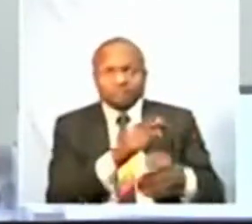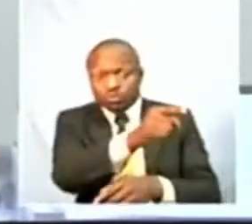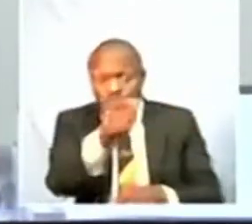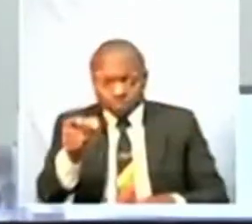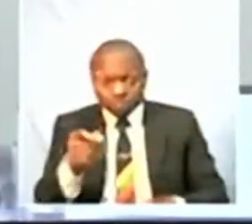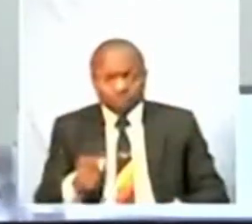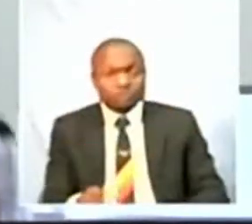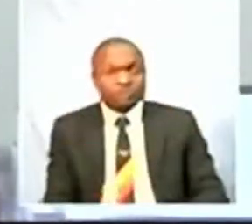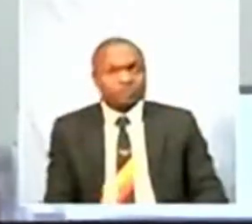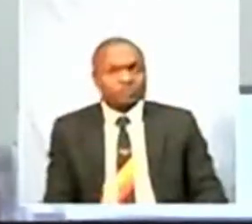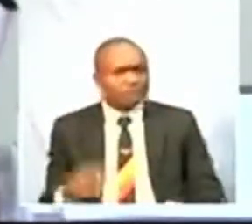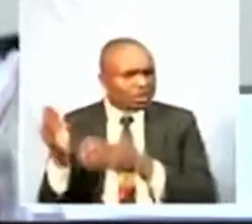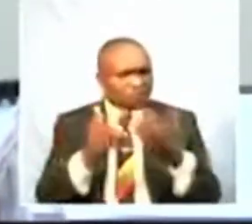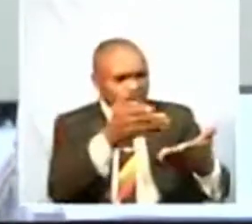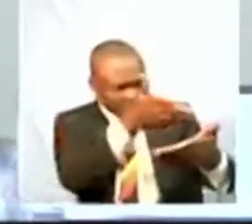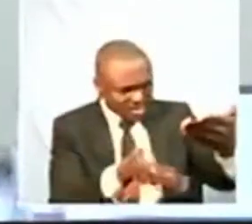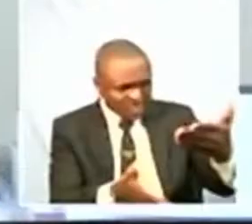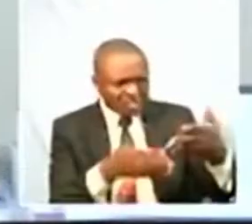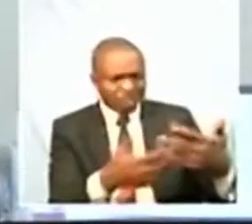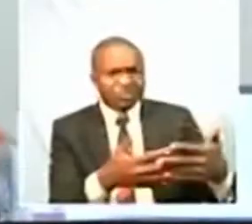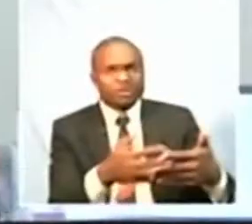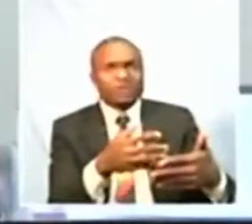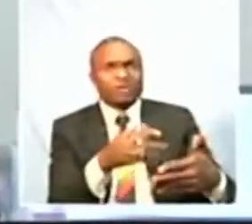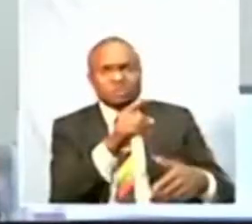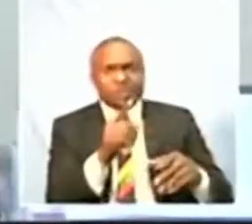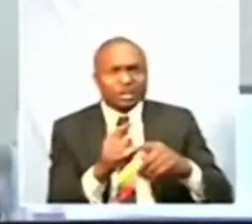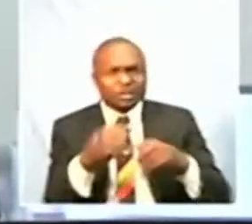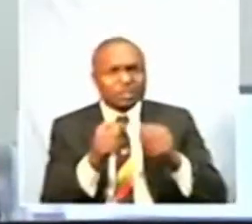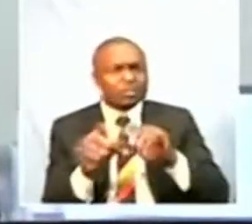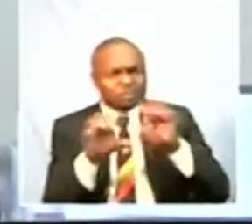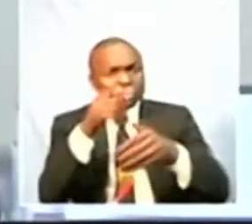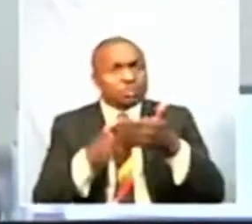you. When you are bringing this document, what are you trying to do?